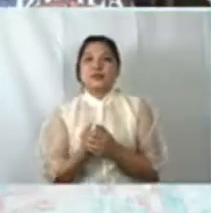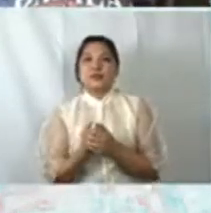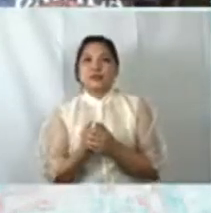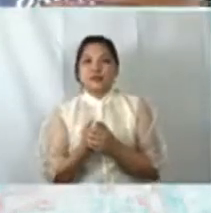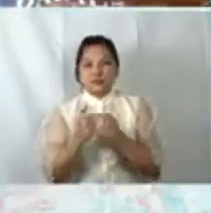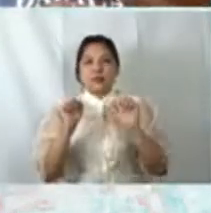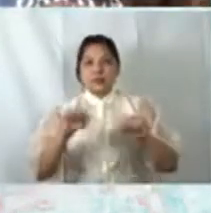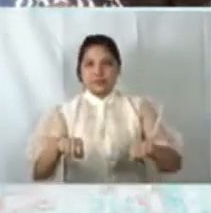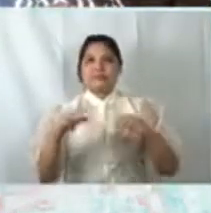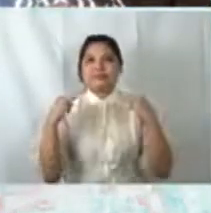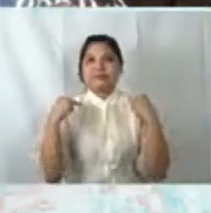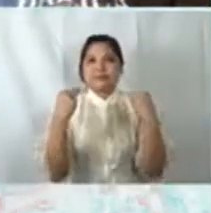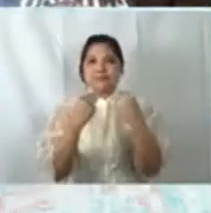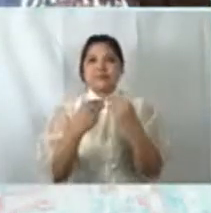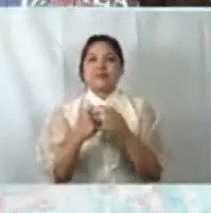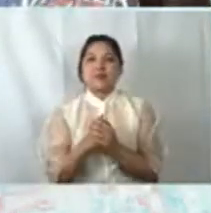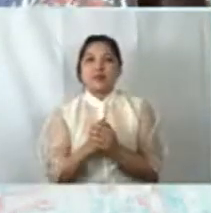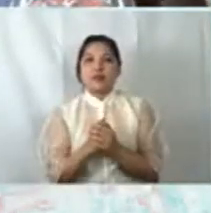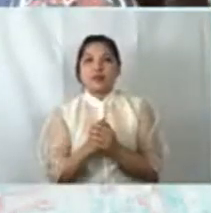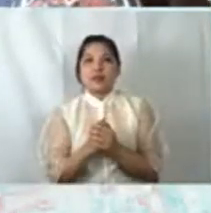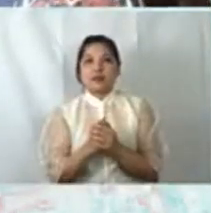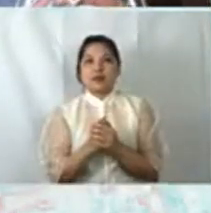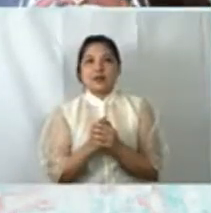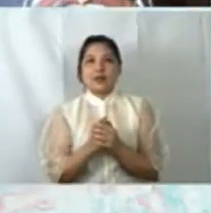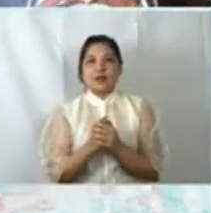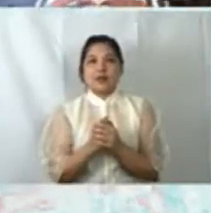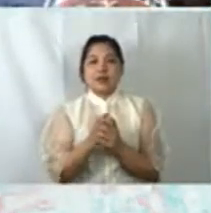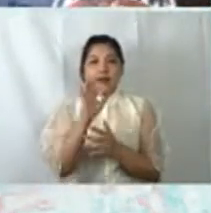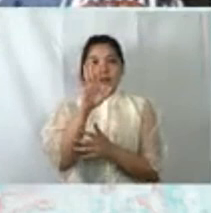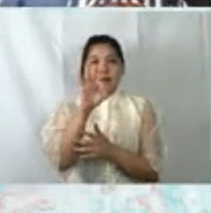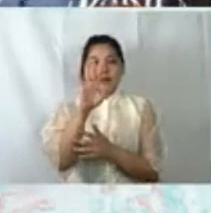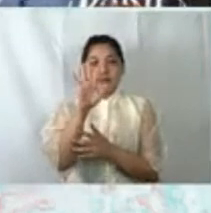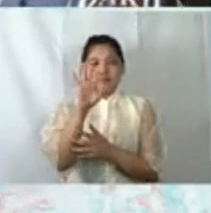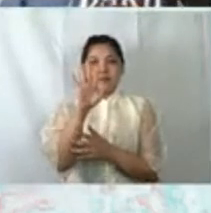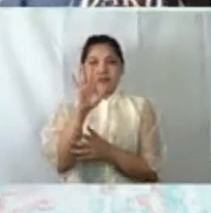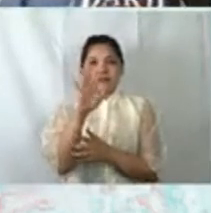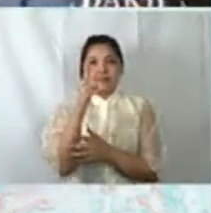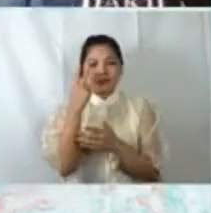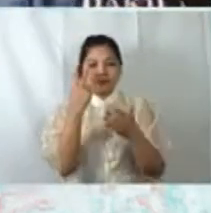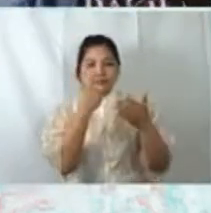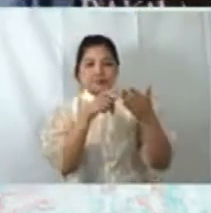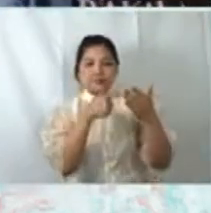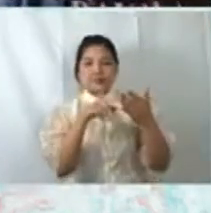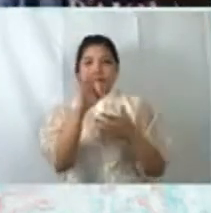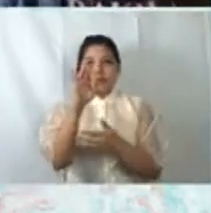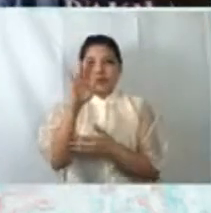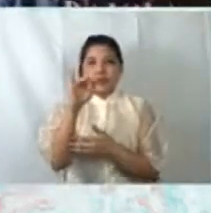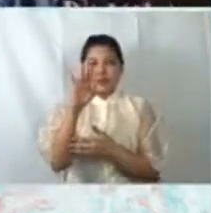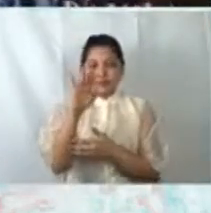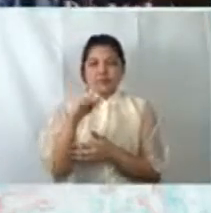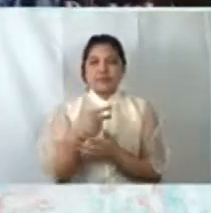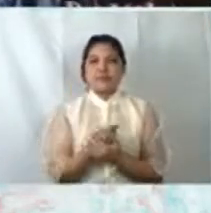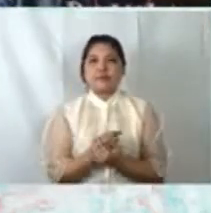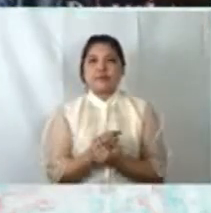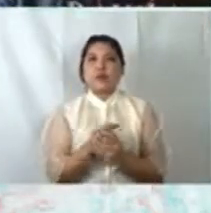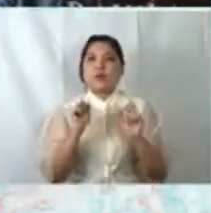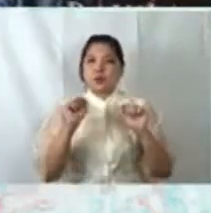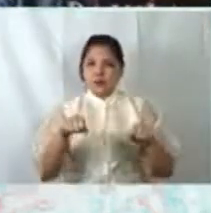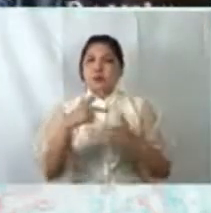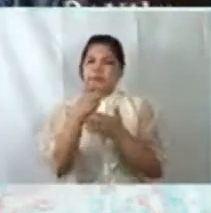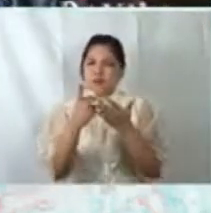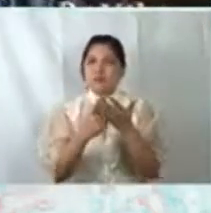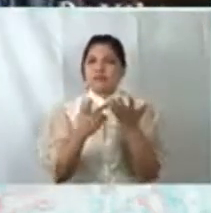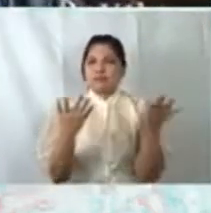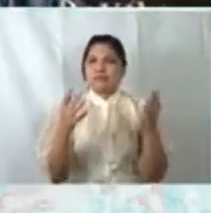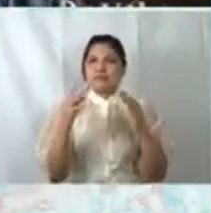niyan. You go to the web Facebook page of the Philippine Historical Association, dear friends, and you can be part of that. And you